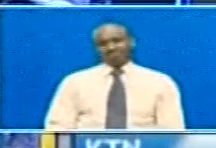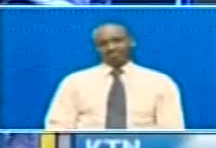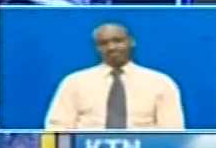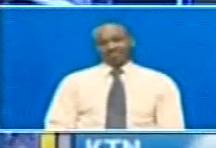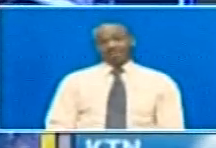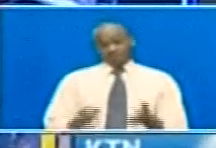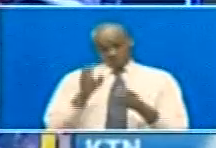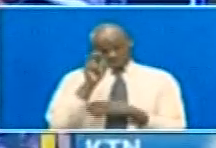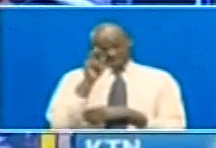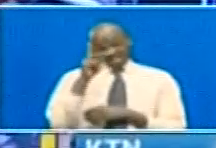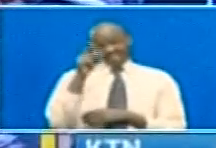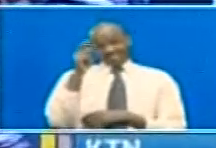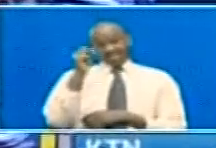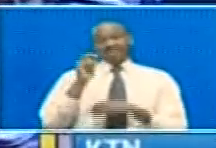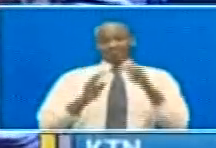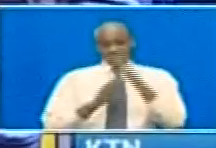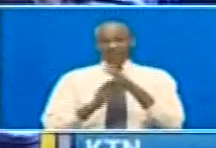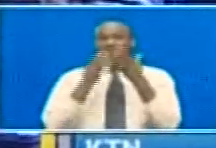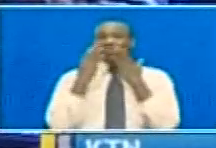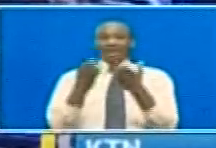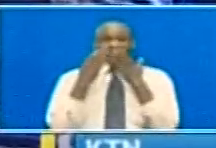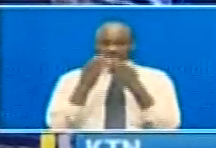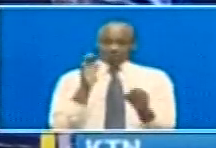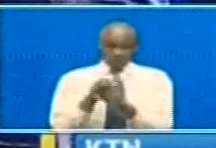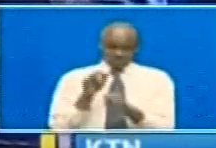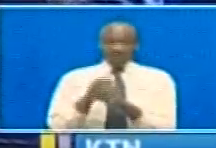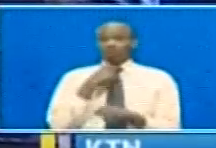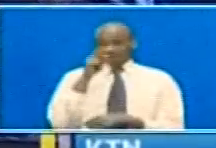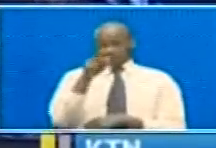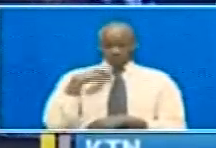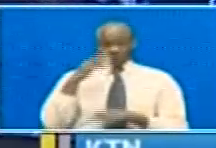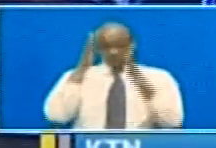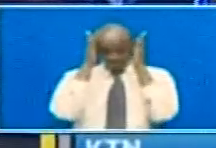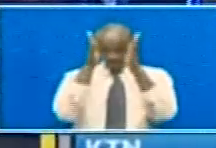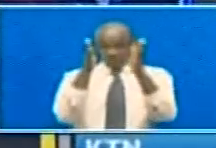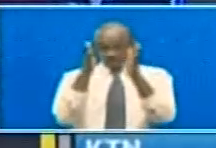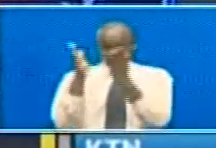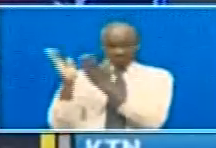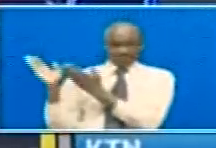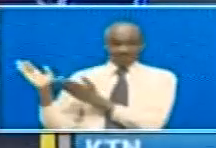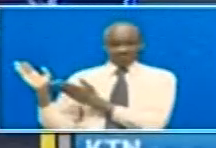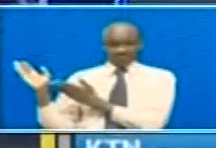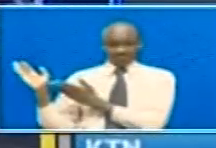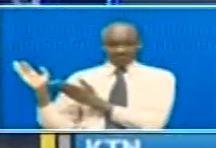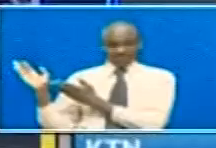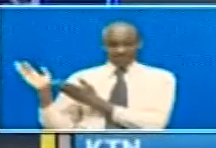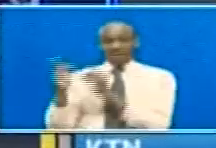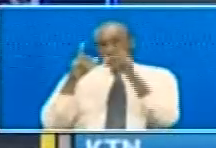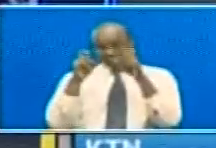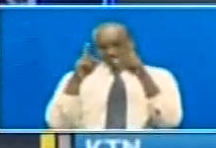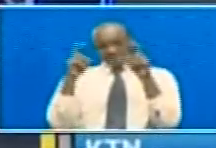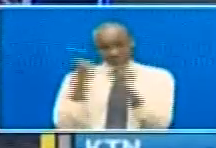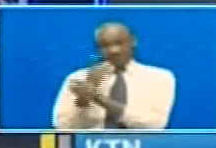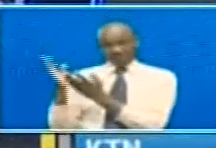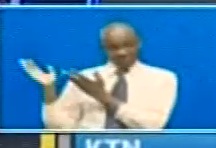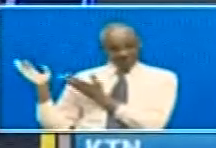Right, you're watching KTN Prime. We thank you for staying with us. I need you to keep your attention on the Super Bowl. If we could kindly